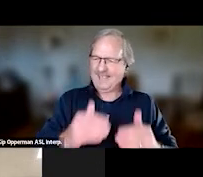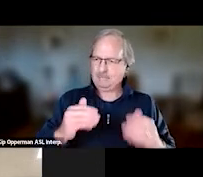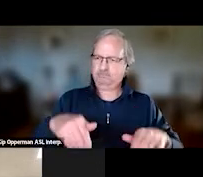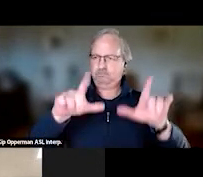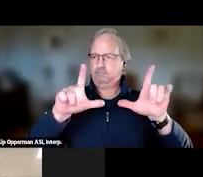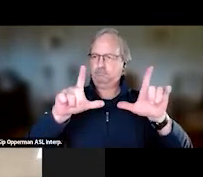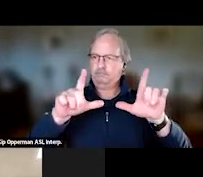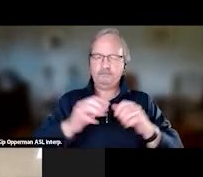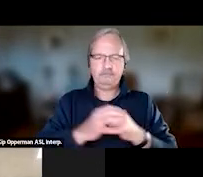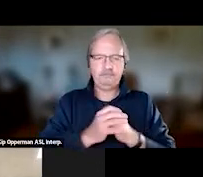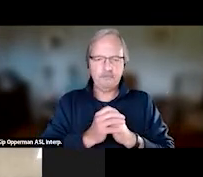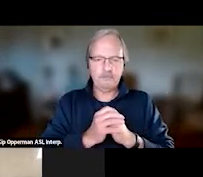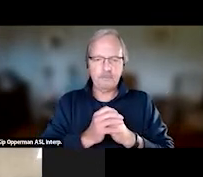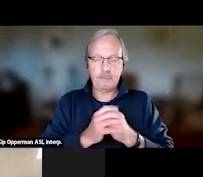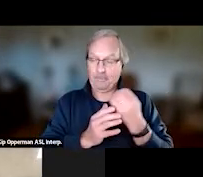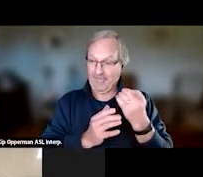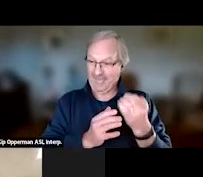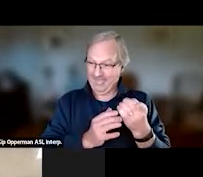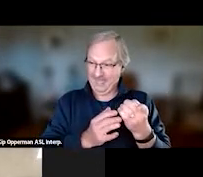And this one,